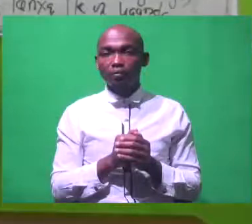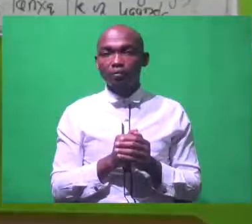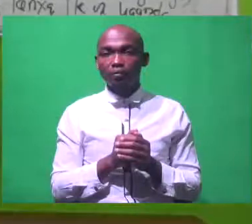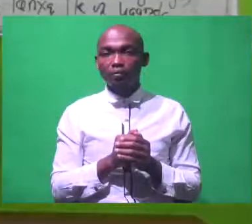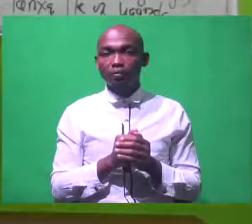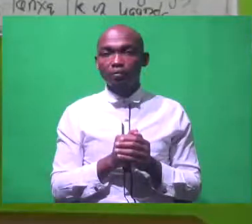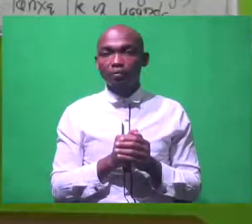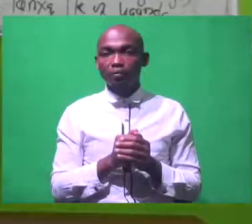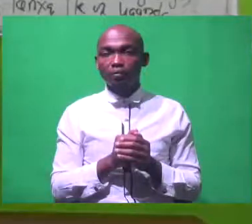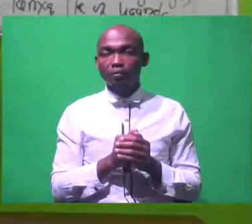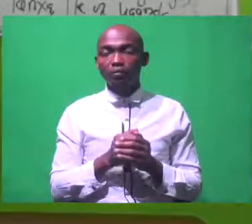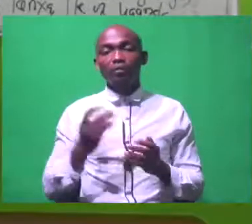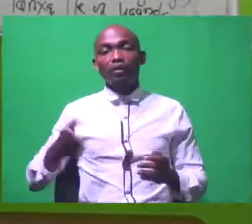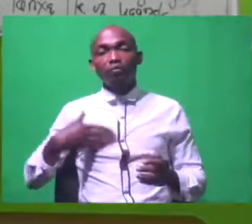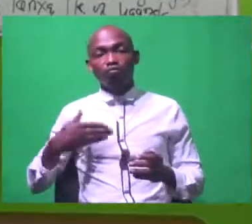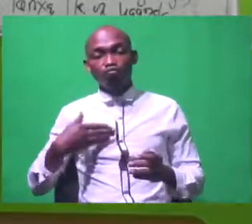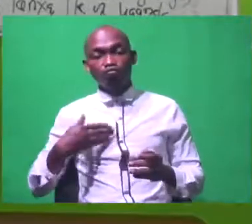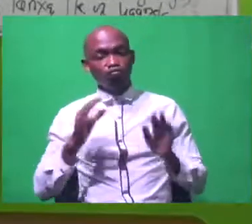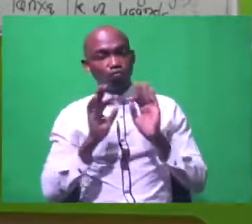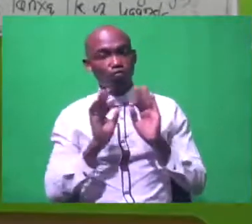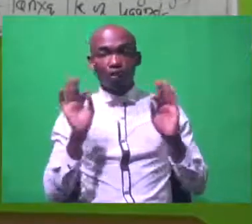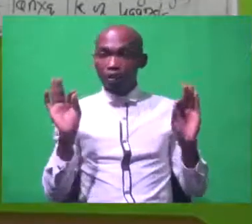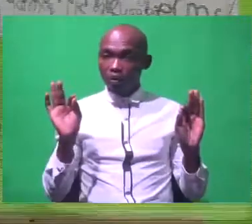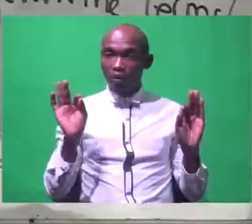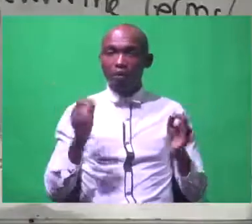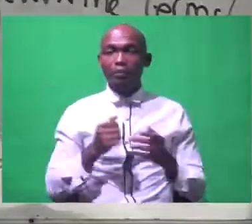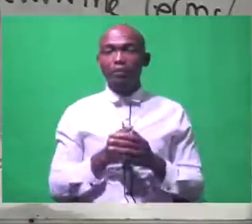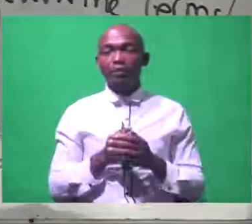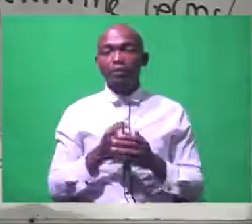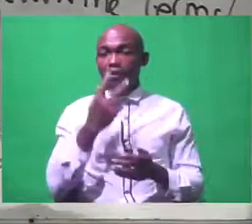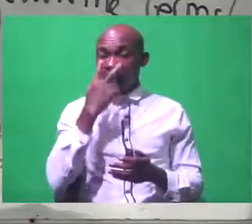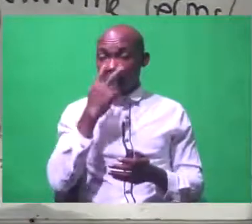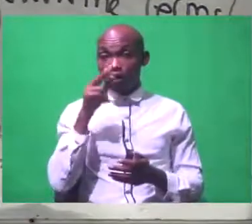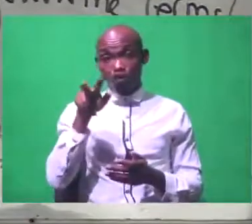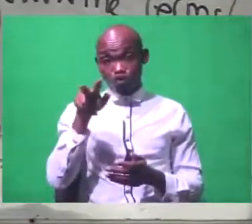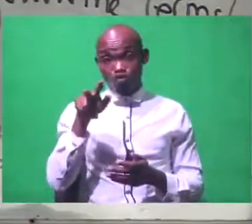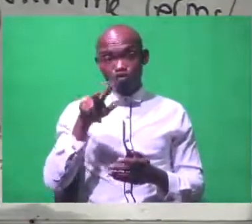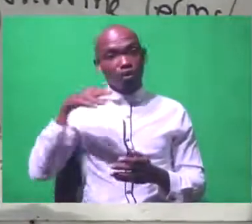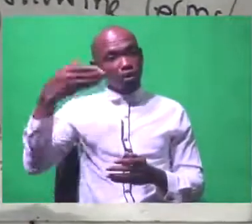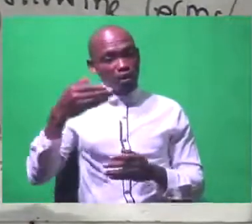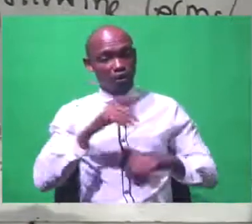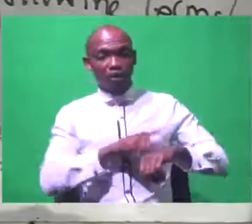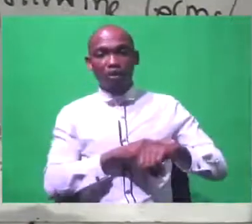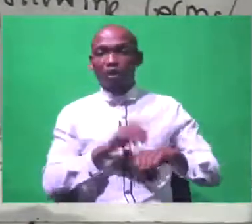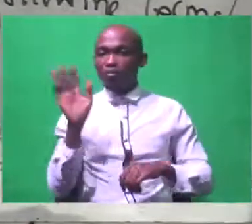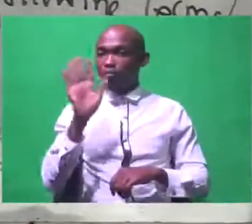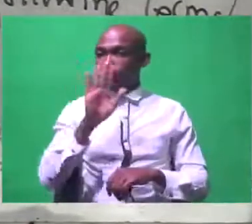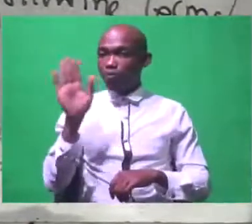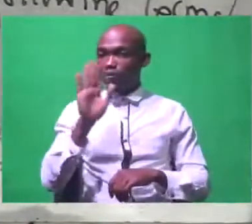I wish you all the best. See you next time. Goodbye.